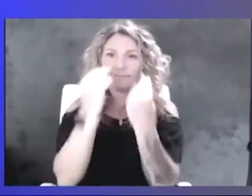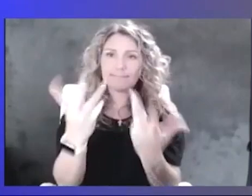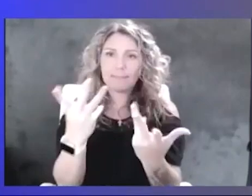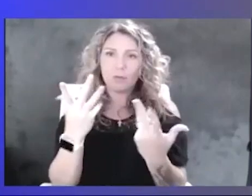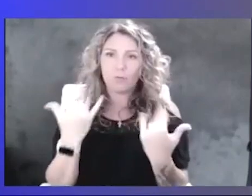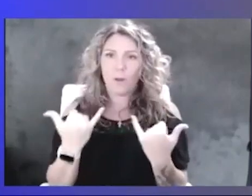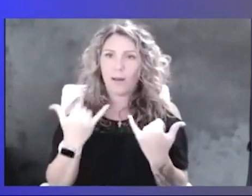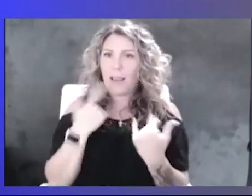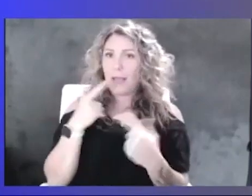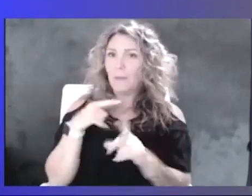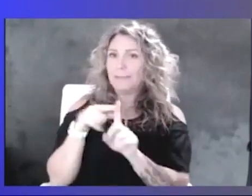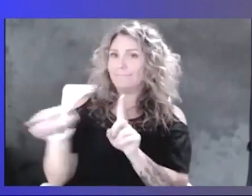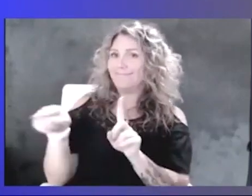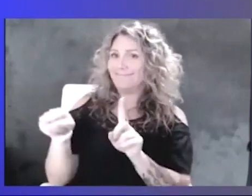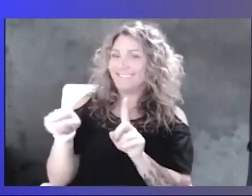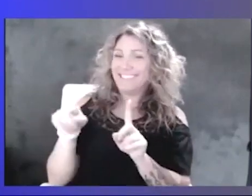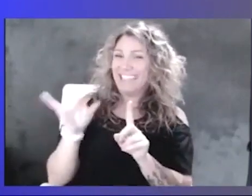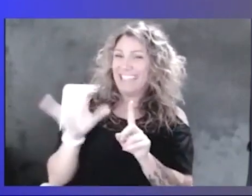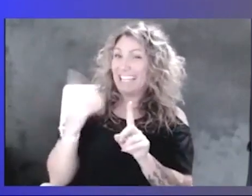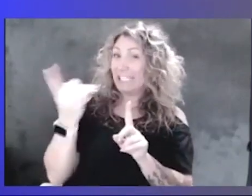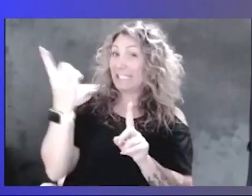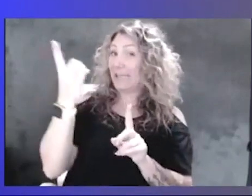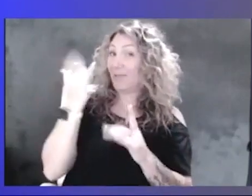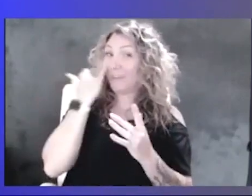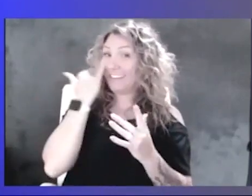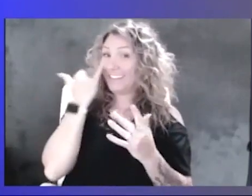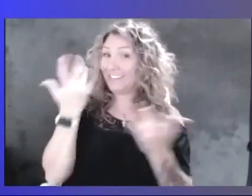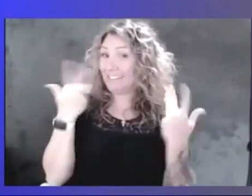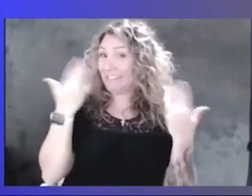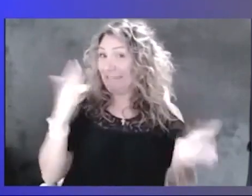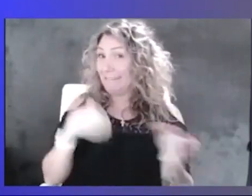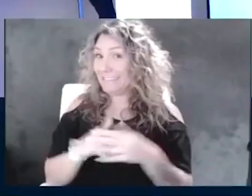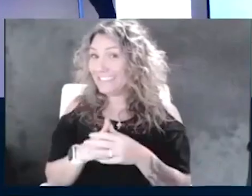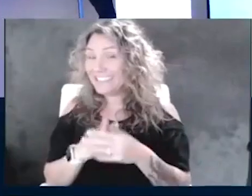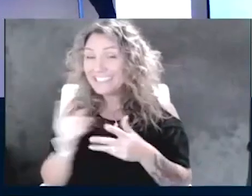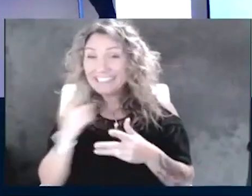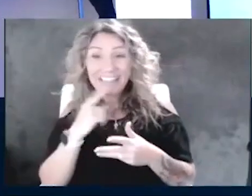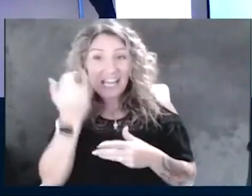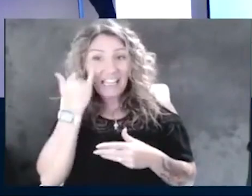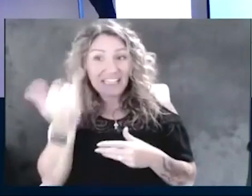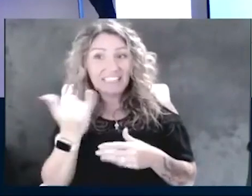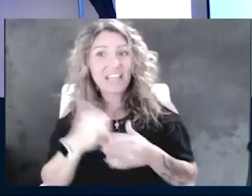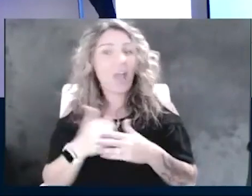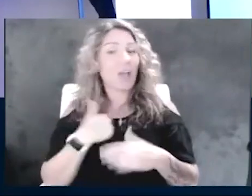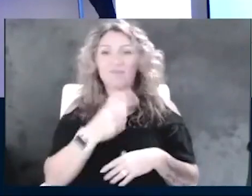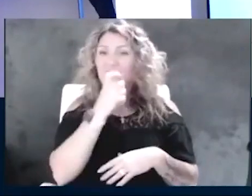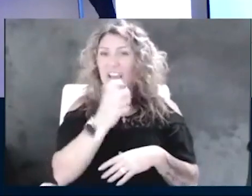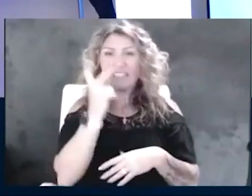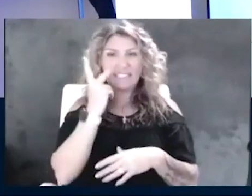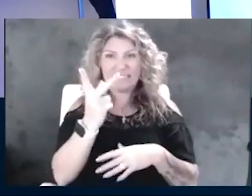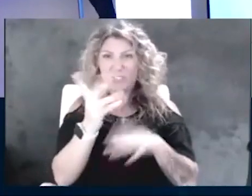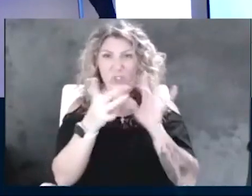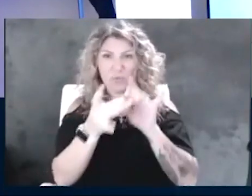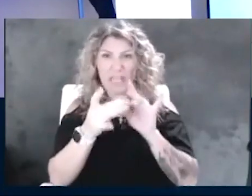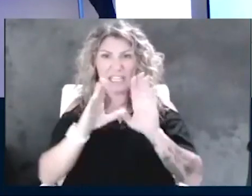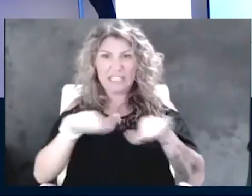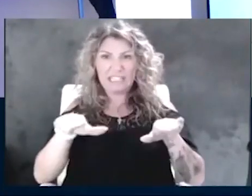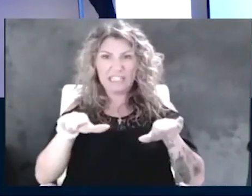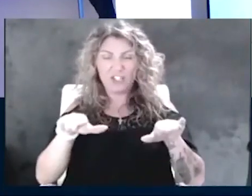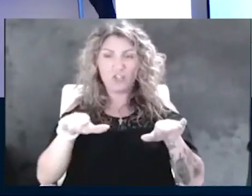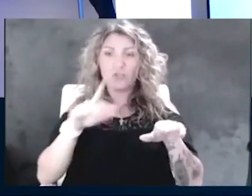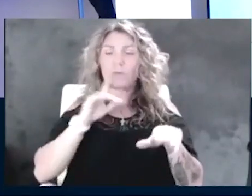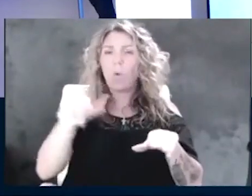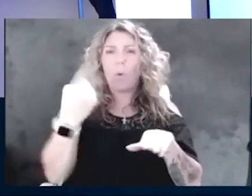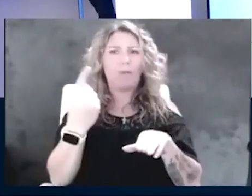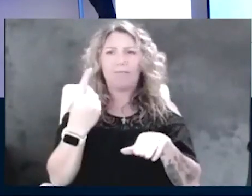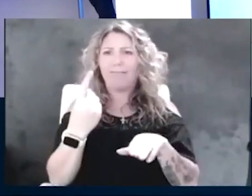question to somebody if any of you guys have any general idea on that. But I've not seen that about kids because first of all, we've only been vaccinating kids from 12 to